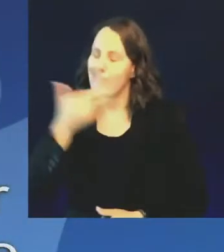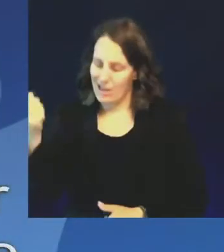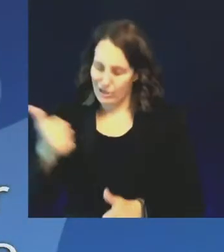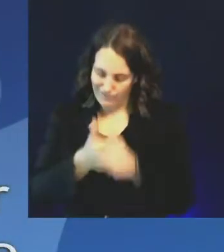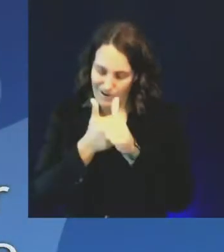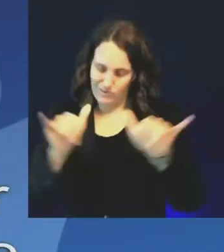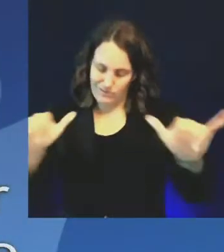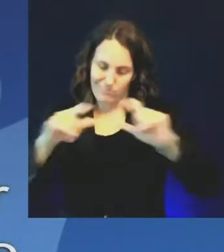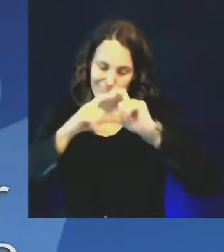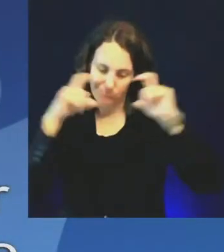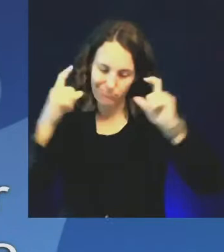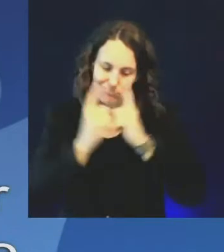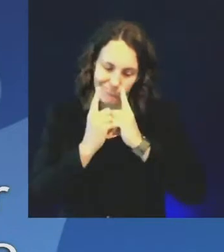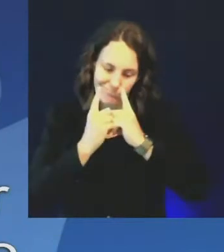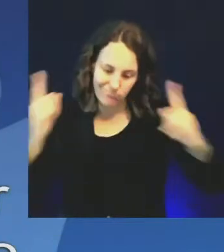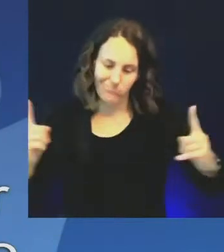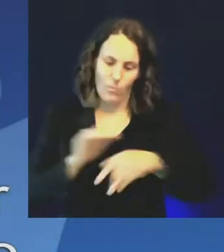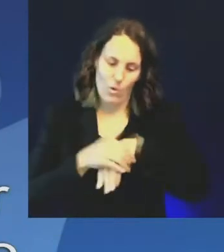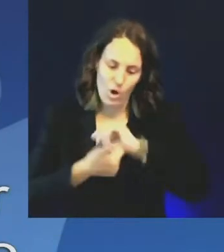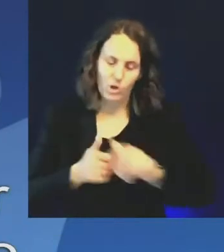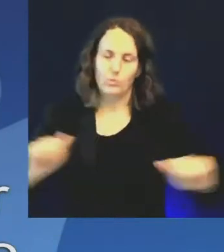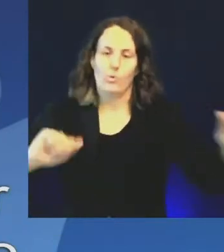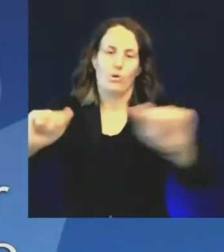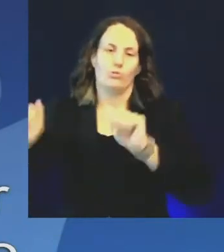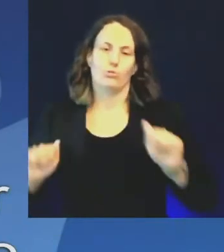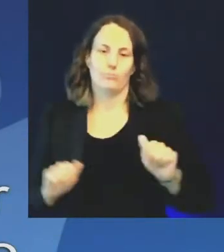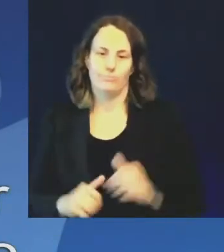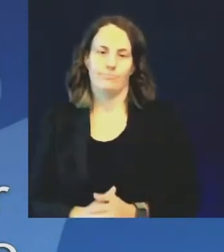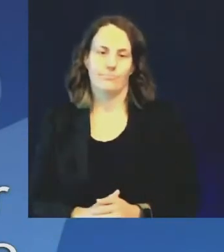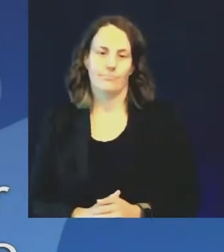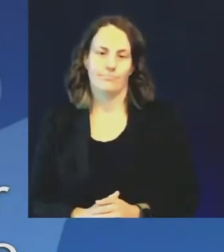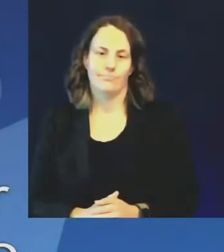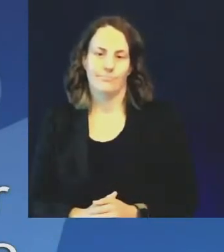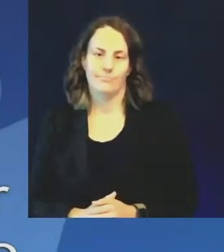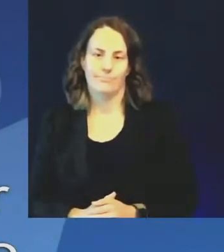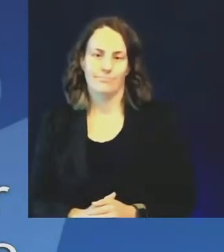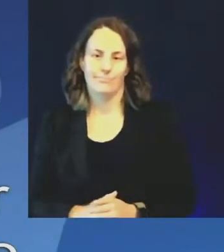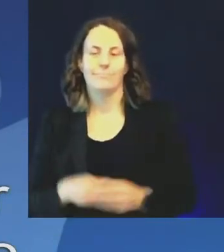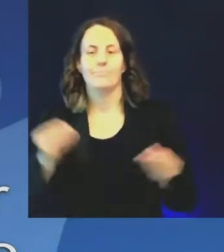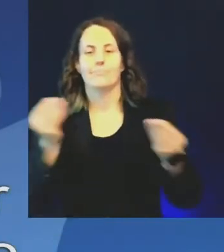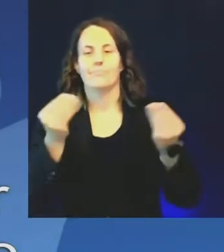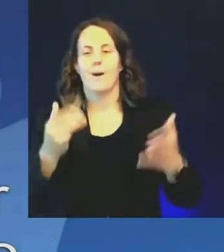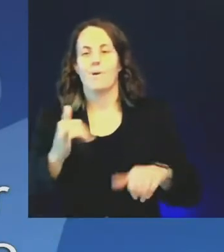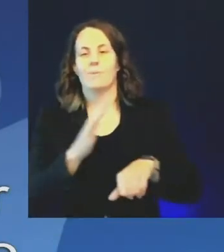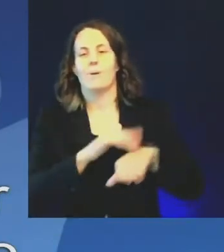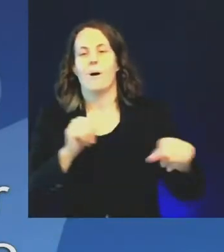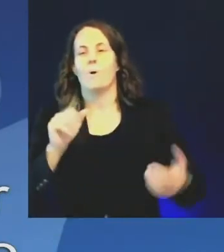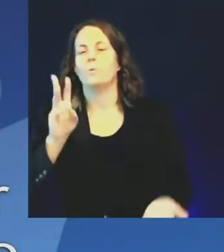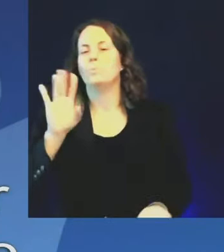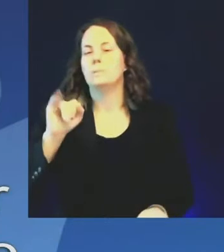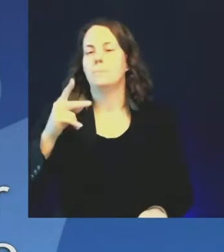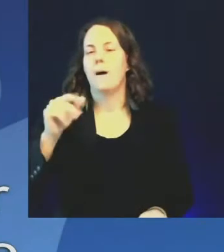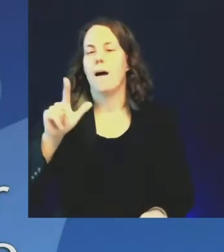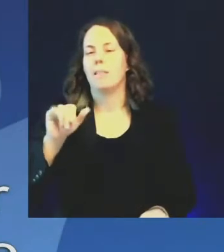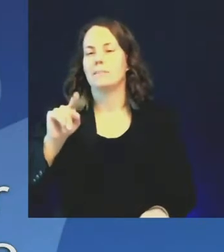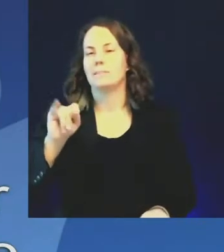For that. Let's go now to Alex Moe at WisPolitics. Alex.